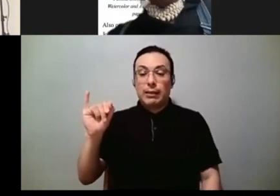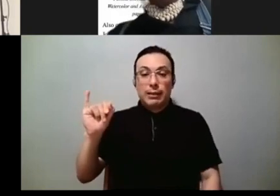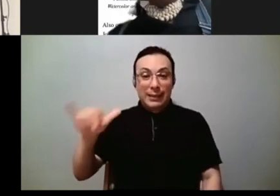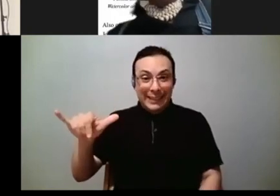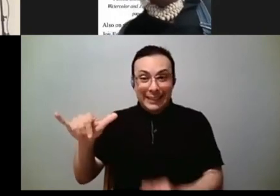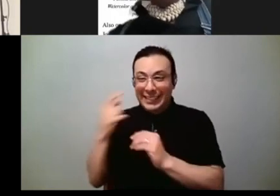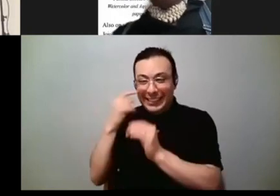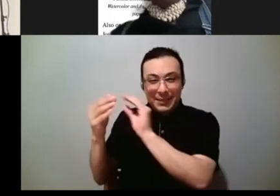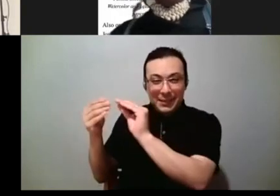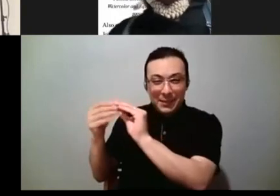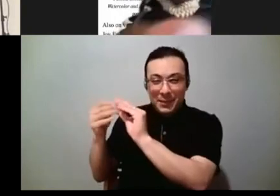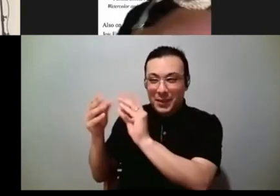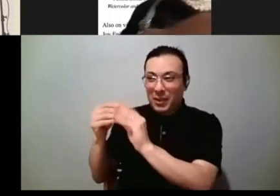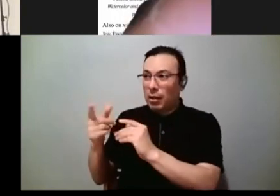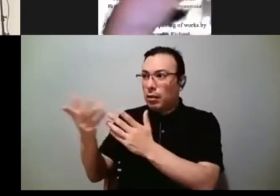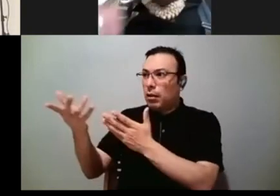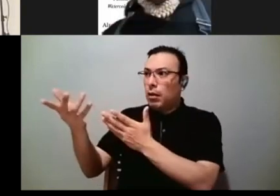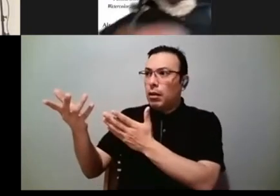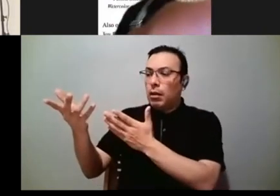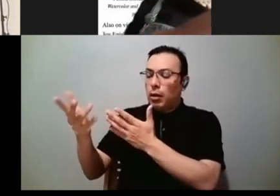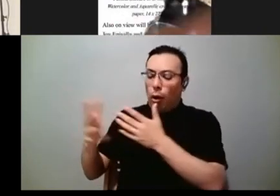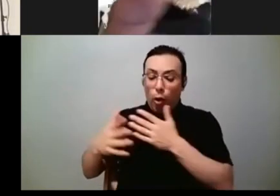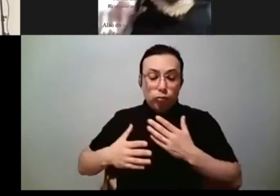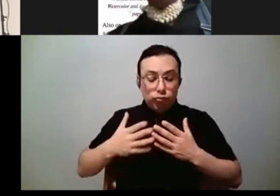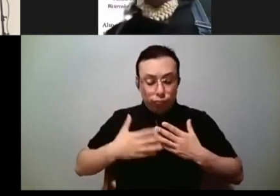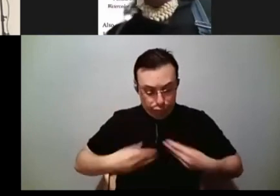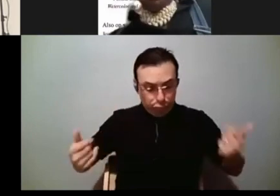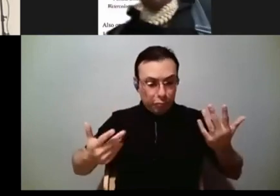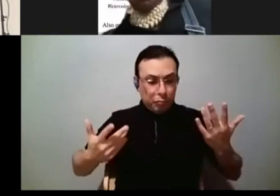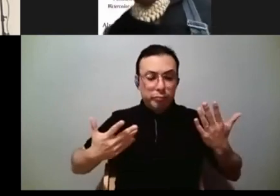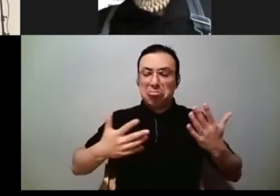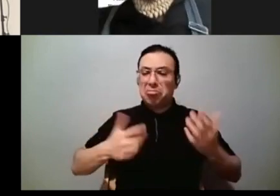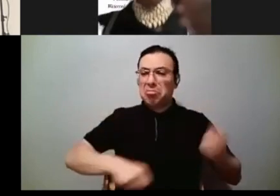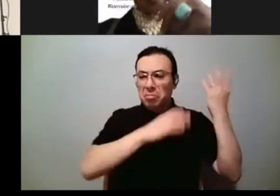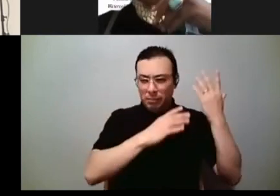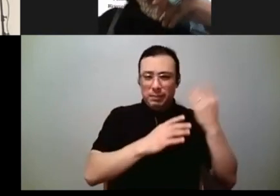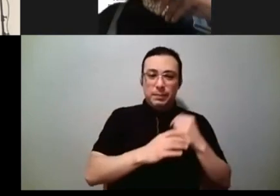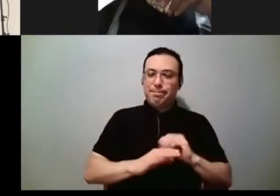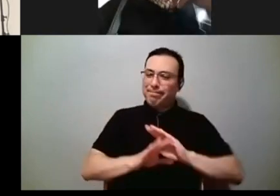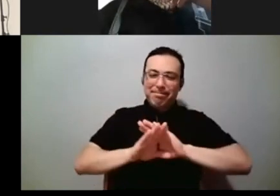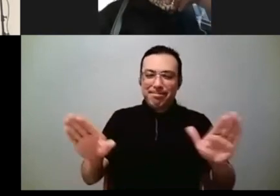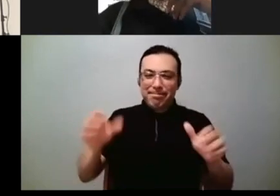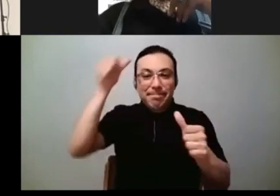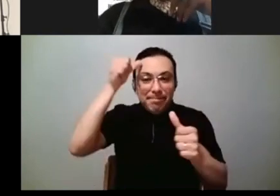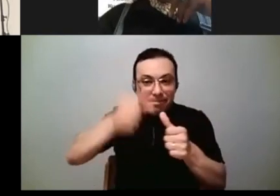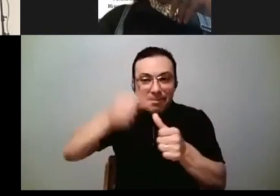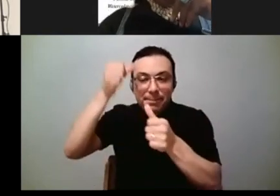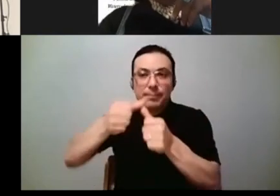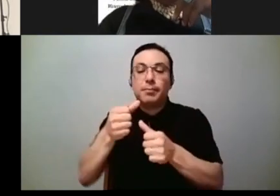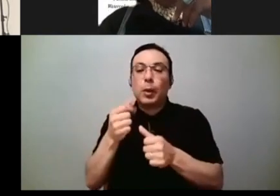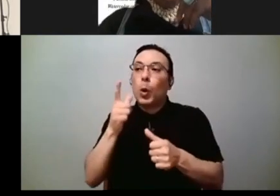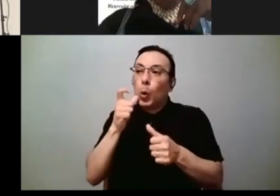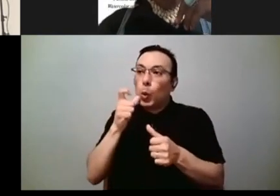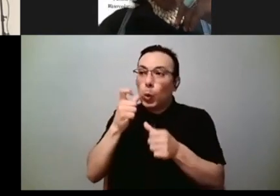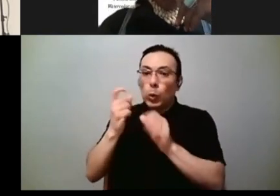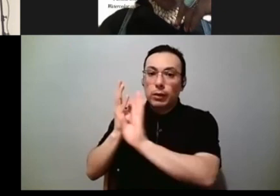you know these people that came before us and the people like also zoe mentioned that um you know as long